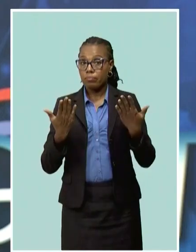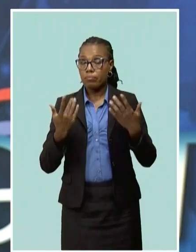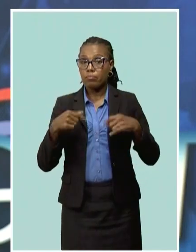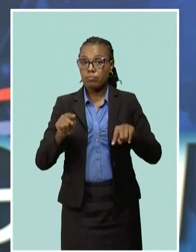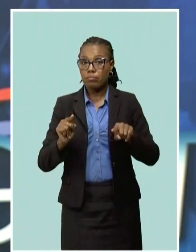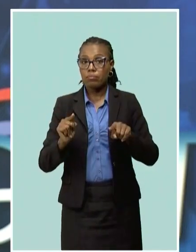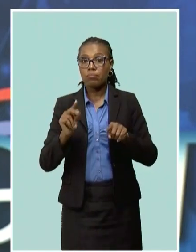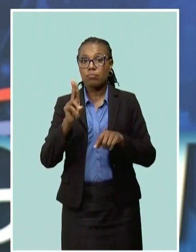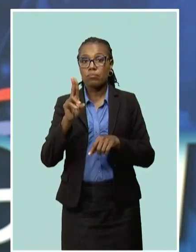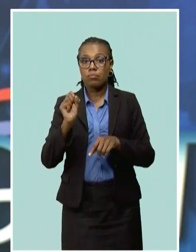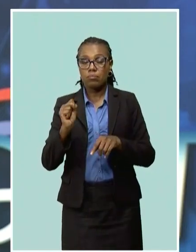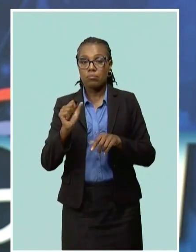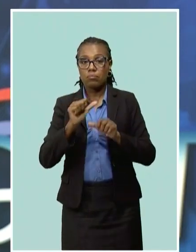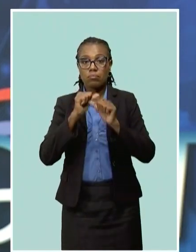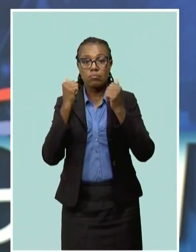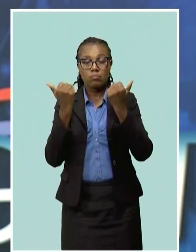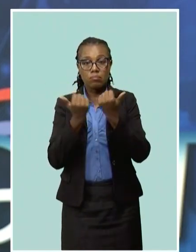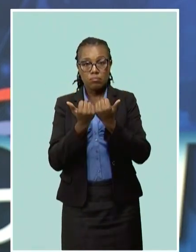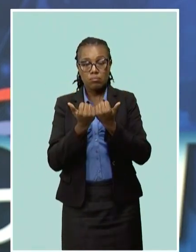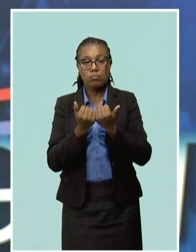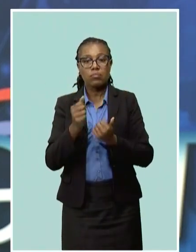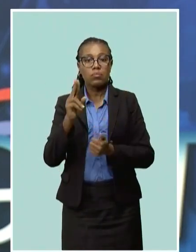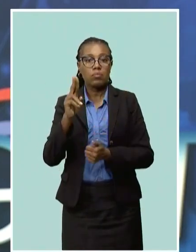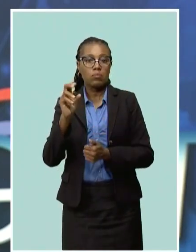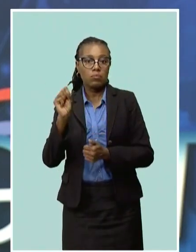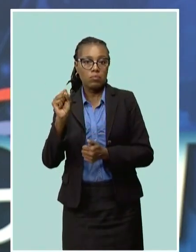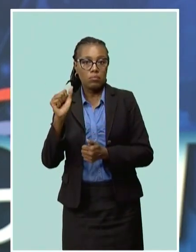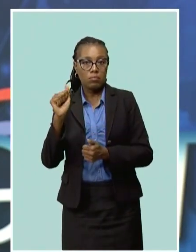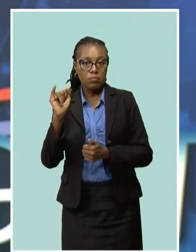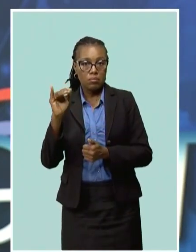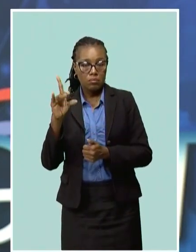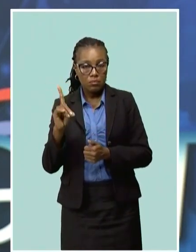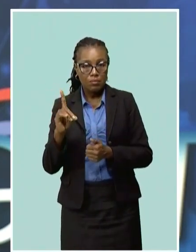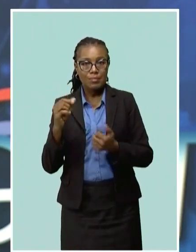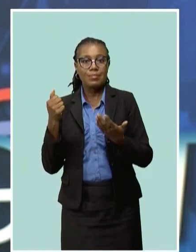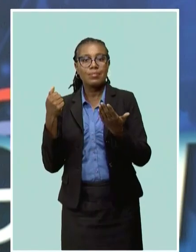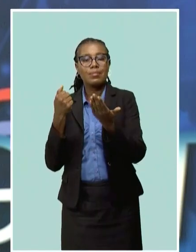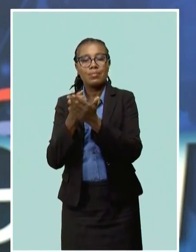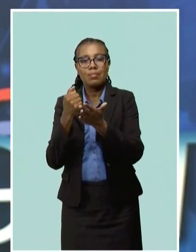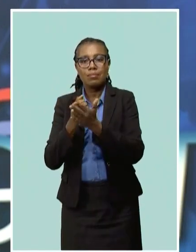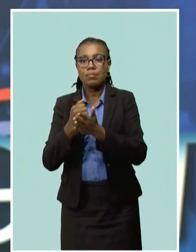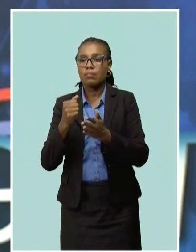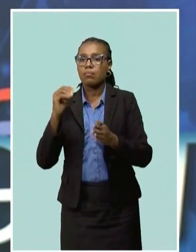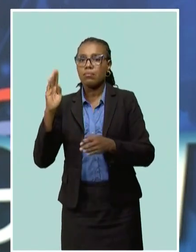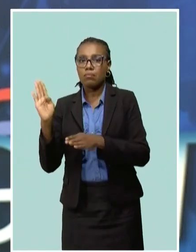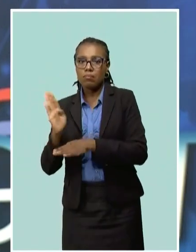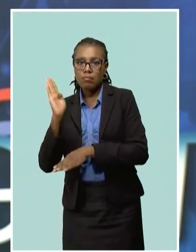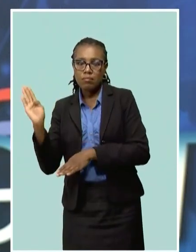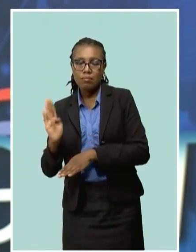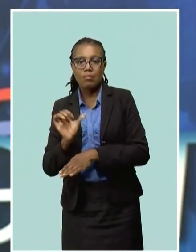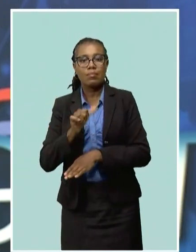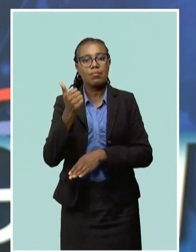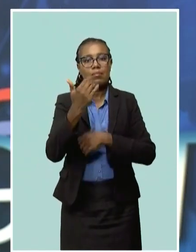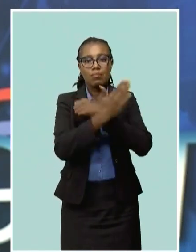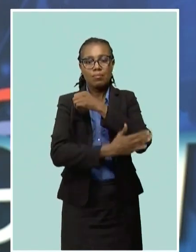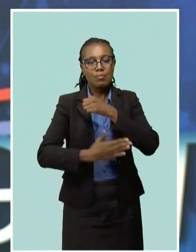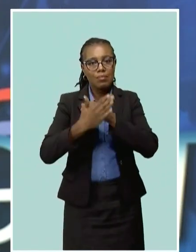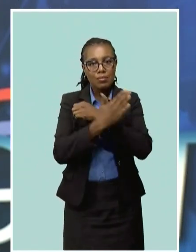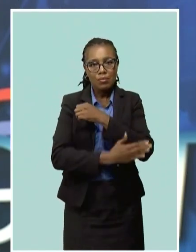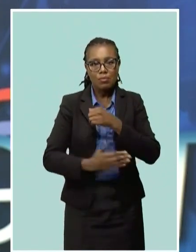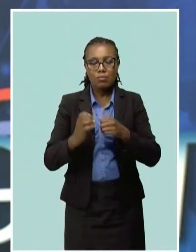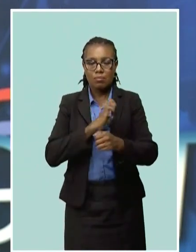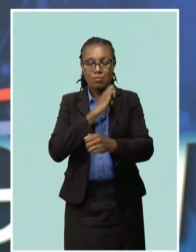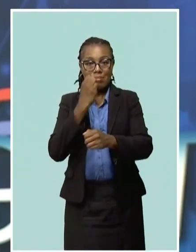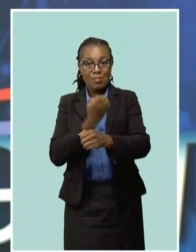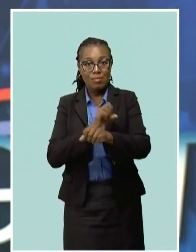for International Development, USAID, is helping Barbados and a number of countries in the region bolster the performance of their energy